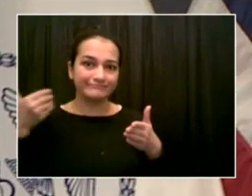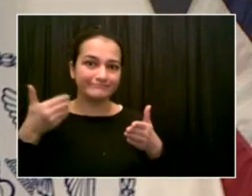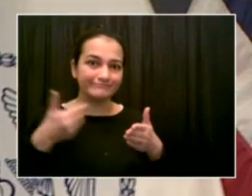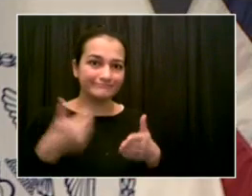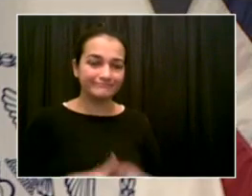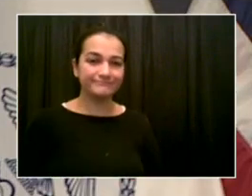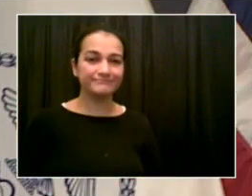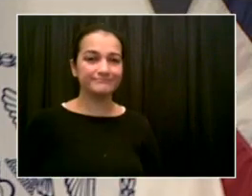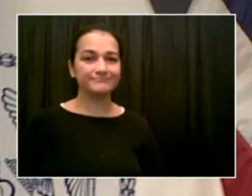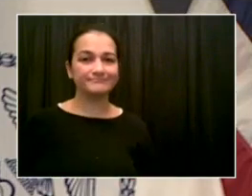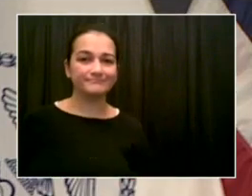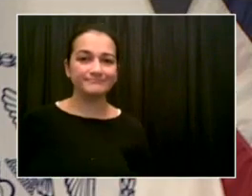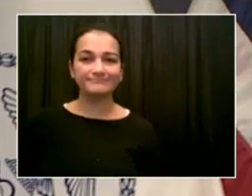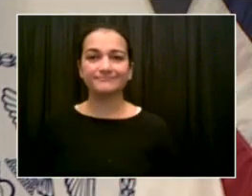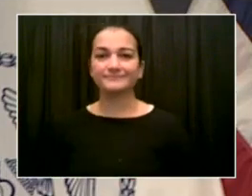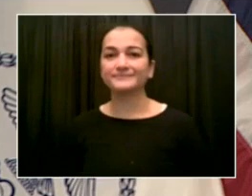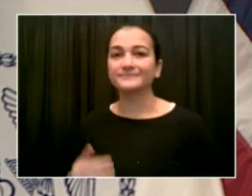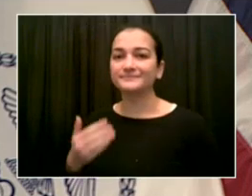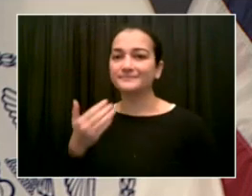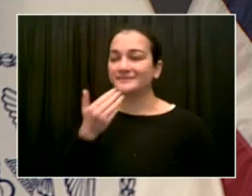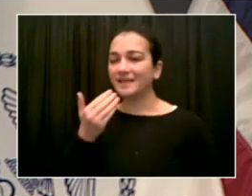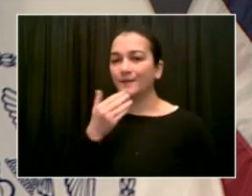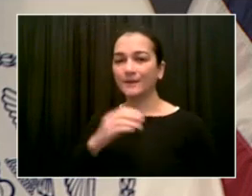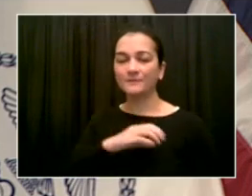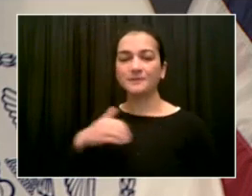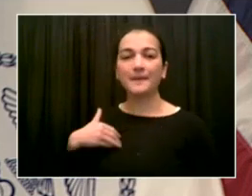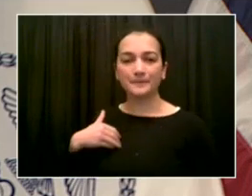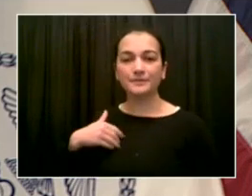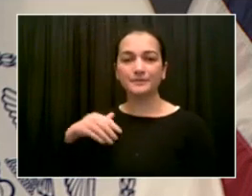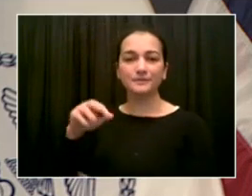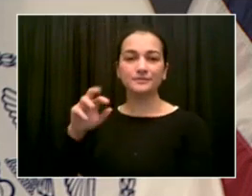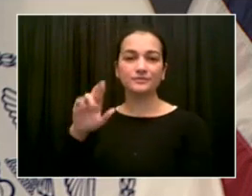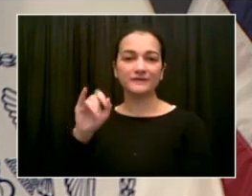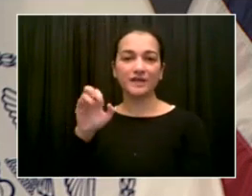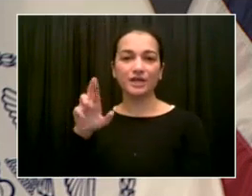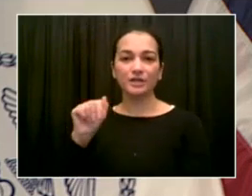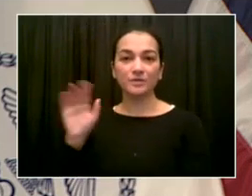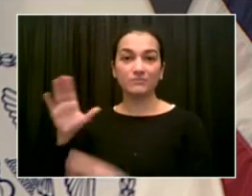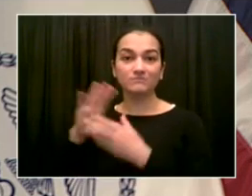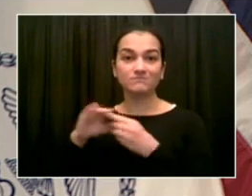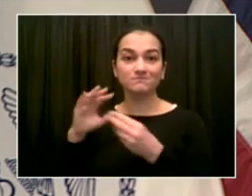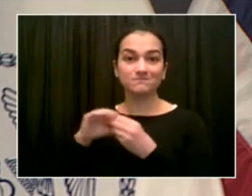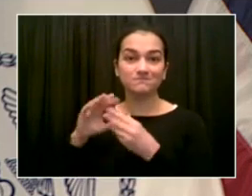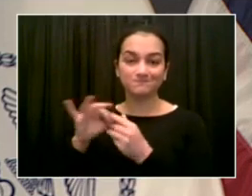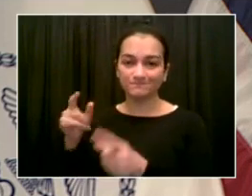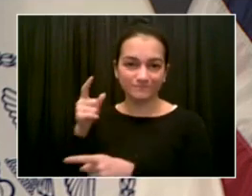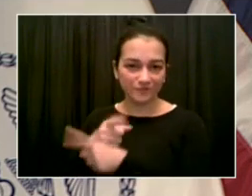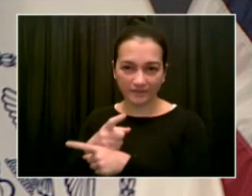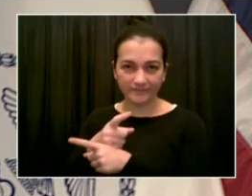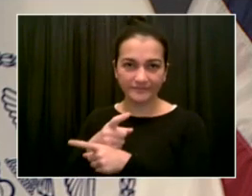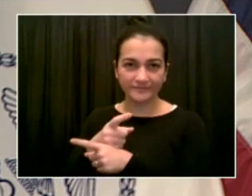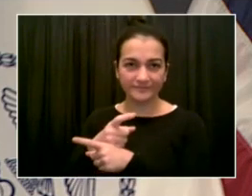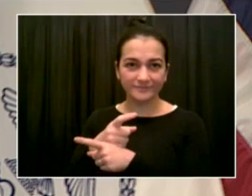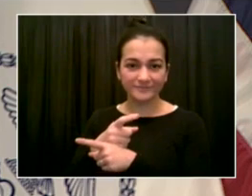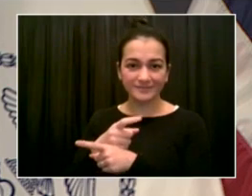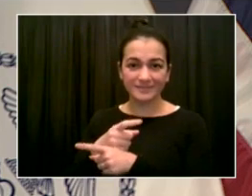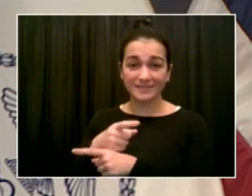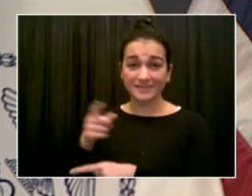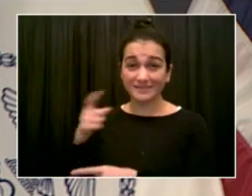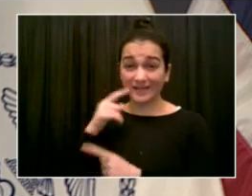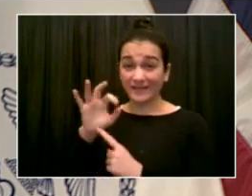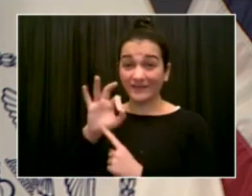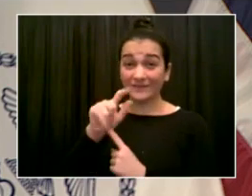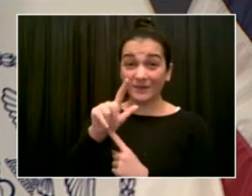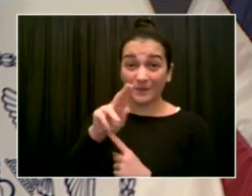I admire you. You're getting the powerful double shot. You're getting the the booster and the flu shot. So Councilmember Rivera is